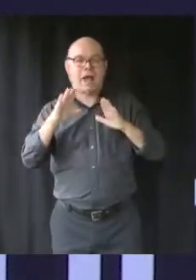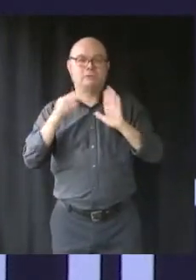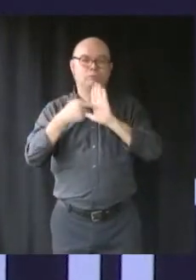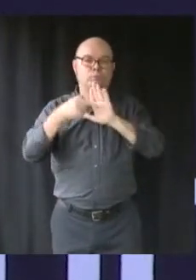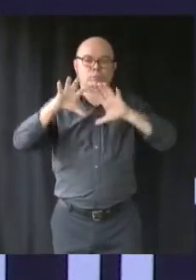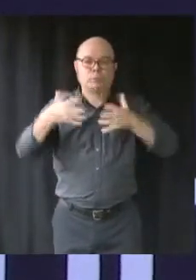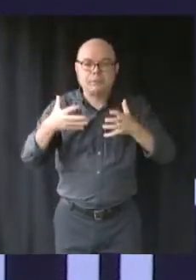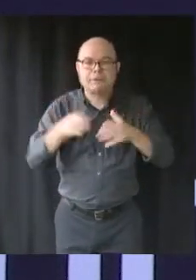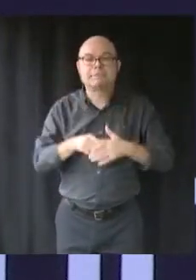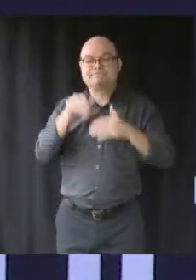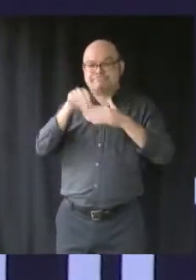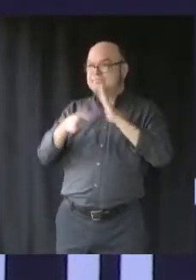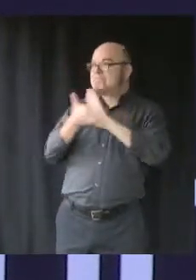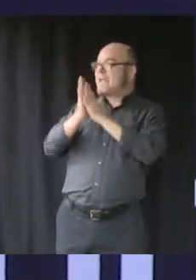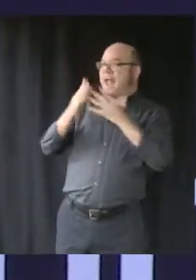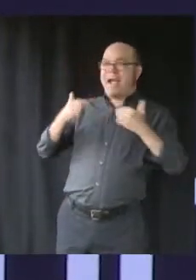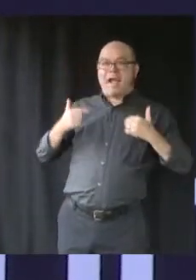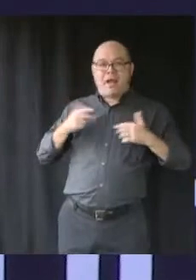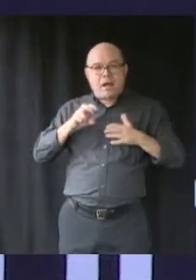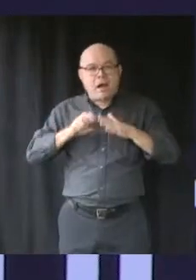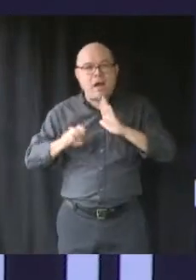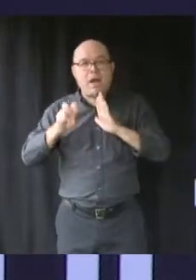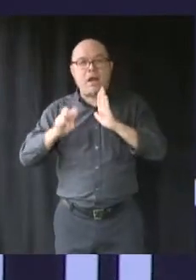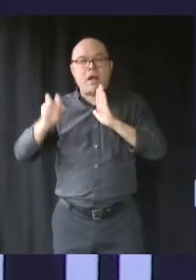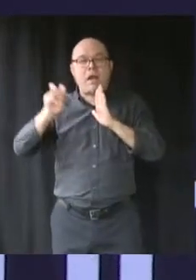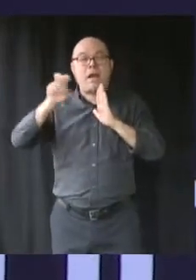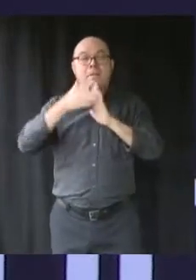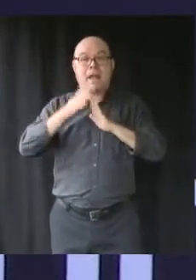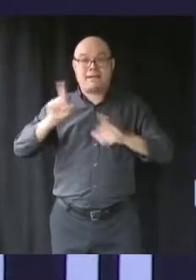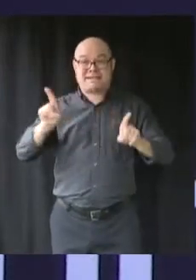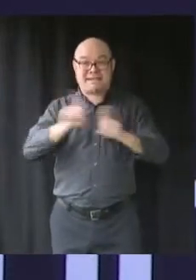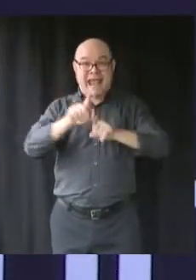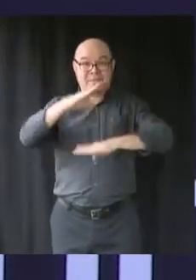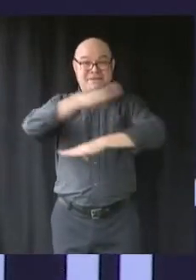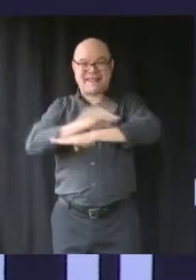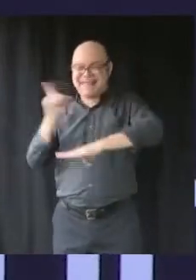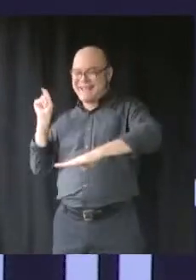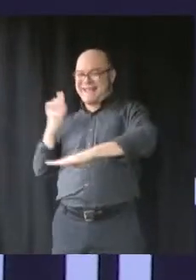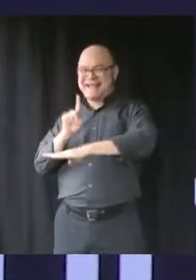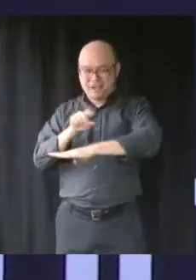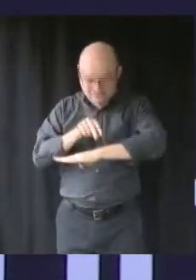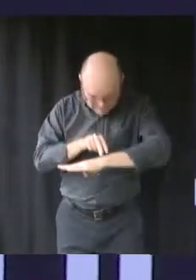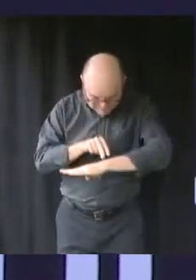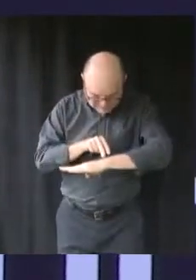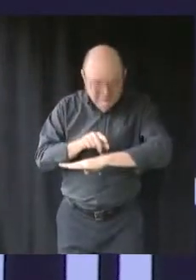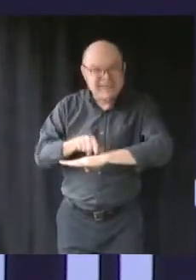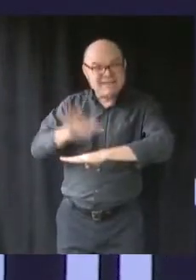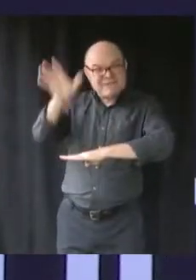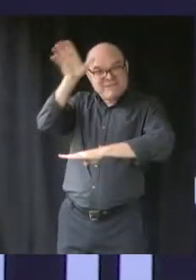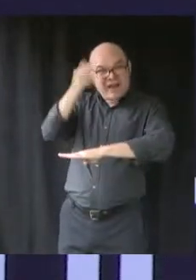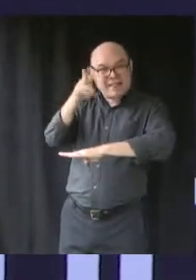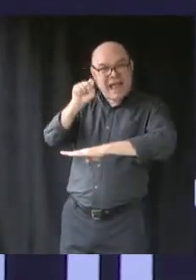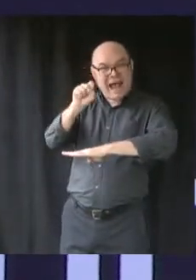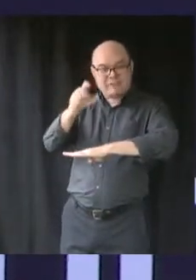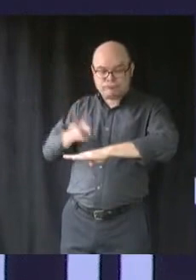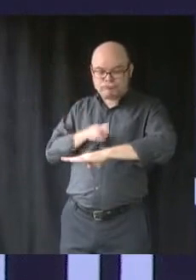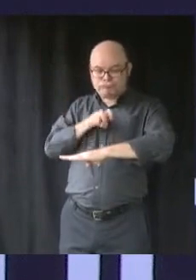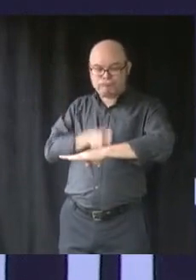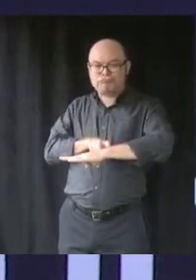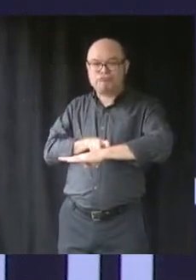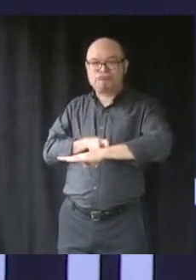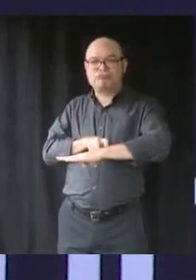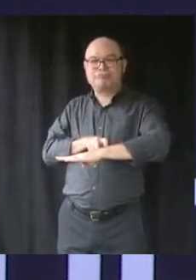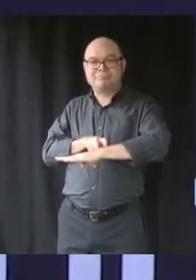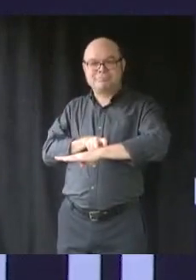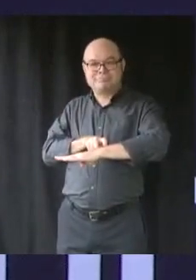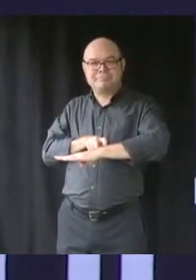Senate. And he built on his father's legacy by taking on the issues his fathers did, such as being a leading voice for children and